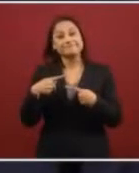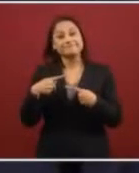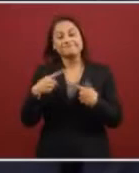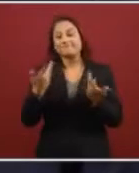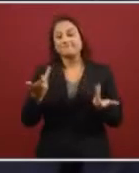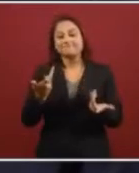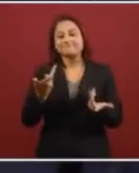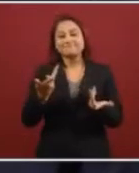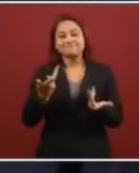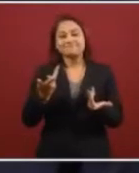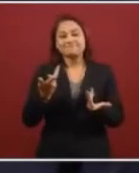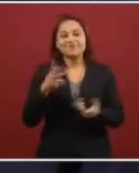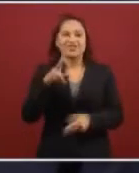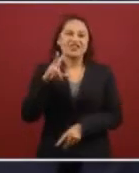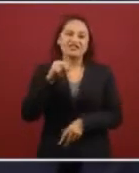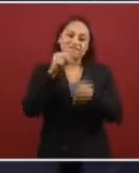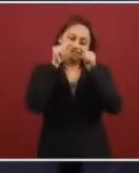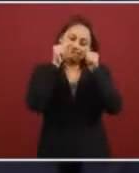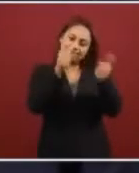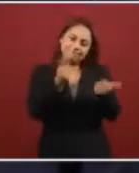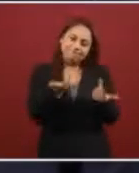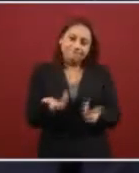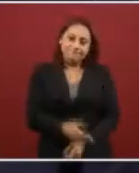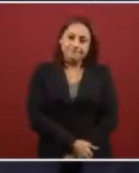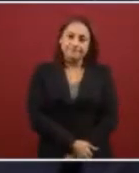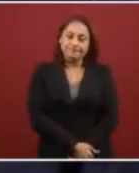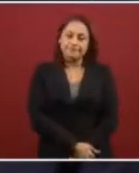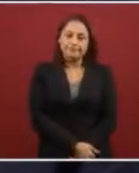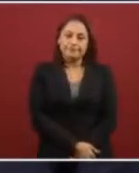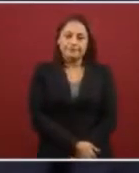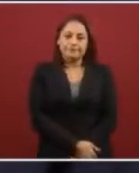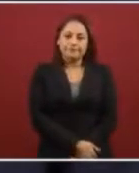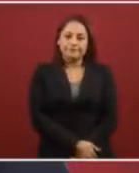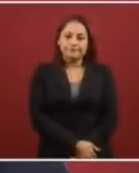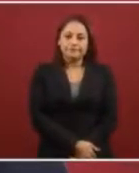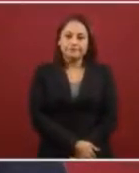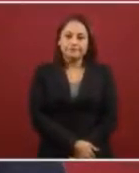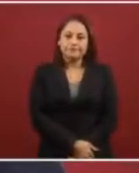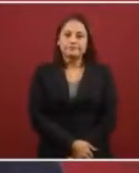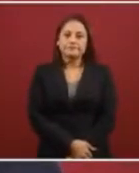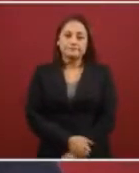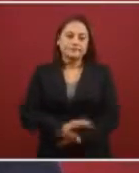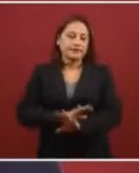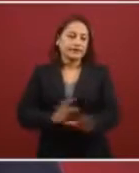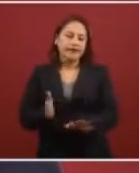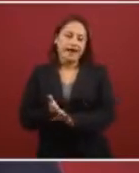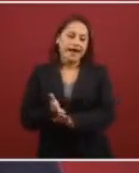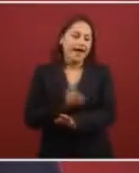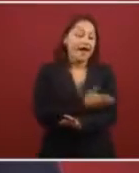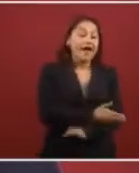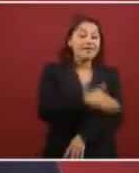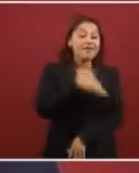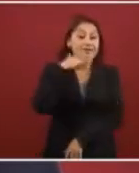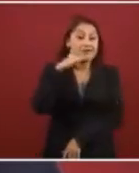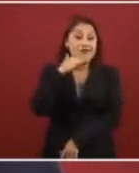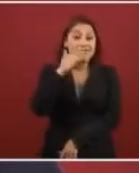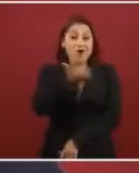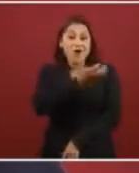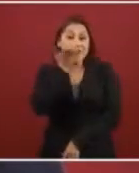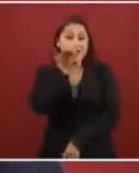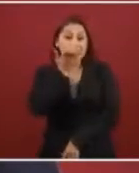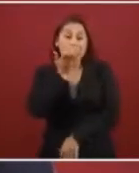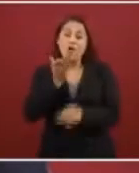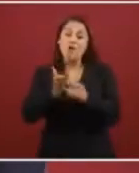cabida. It doesn't fit. Se terminó. It has ended. La corrupción. This corruption.